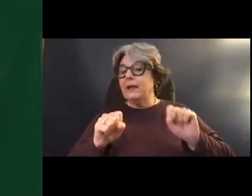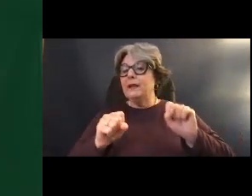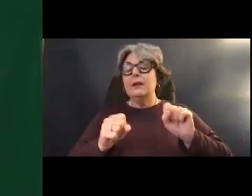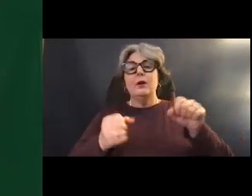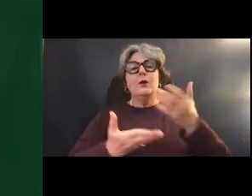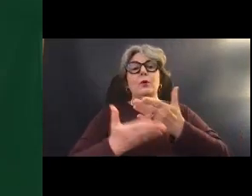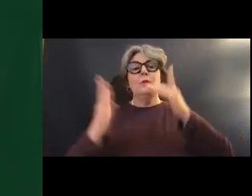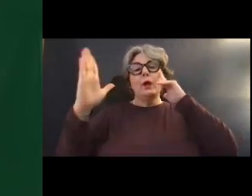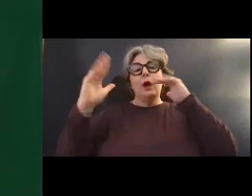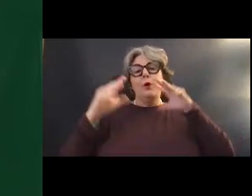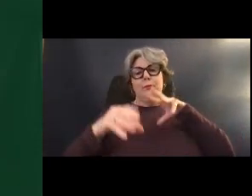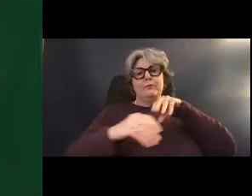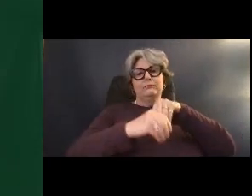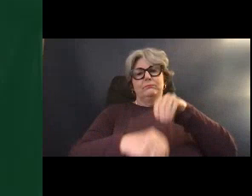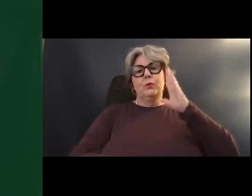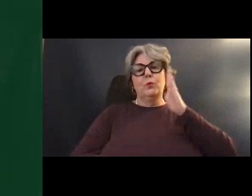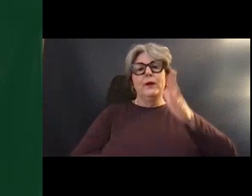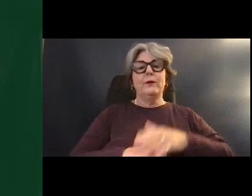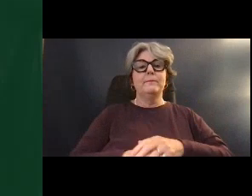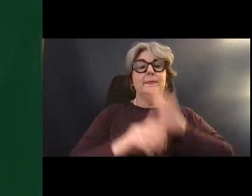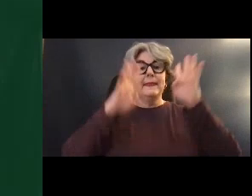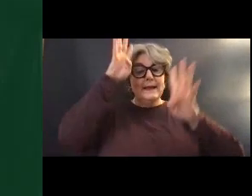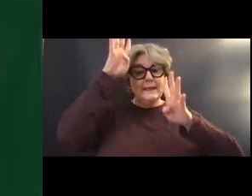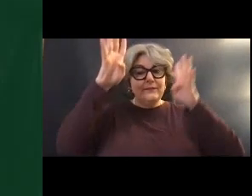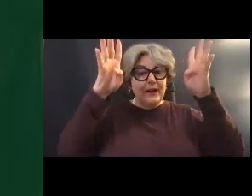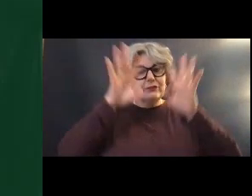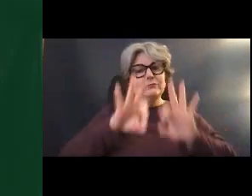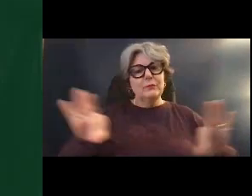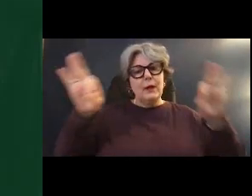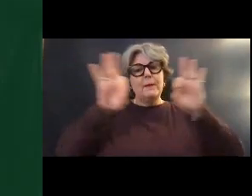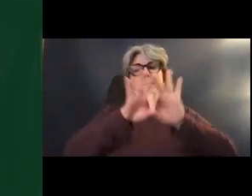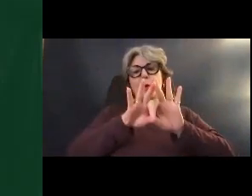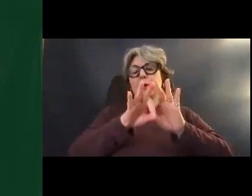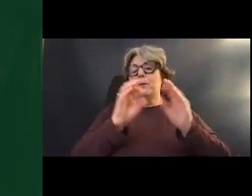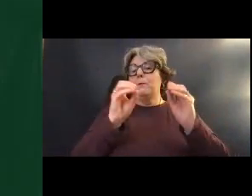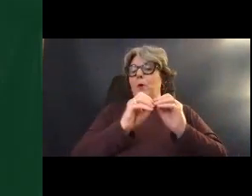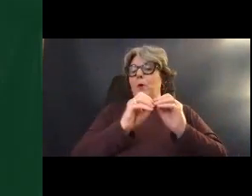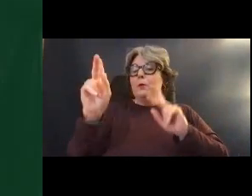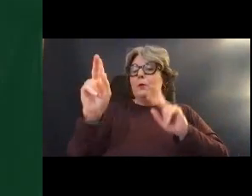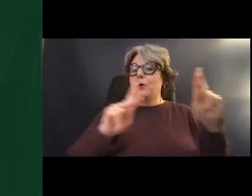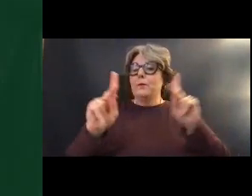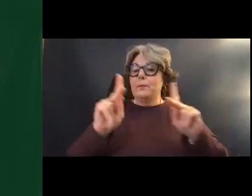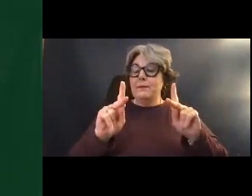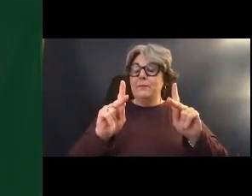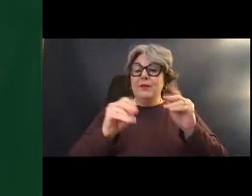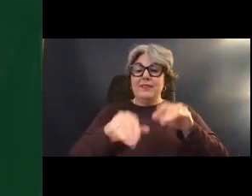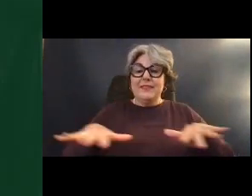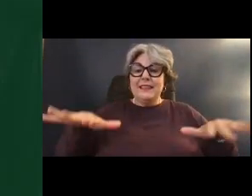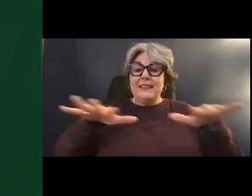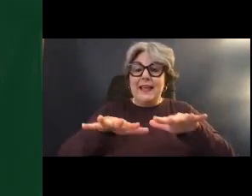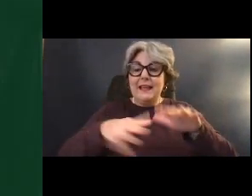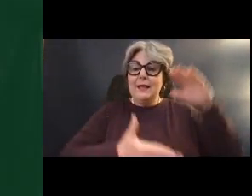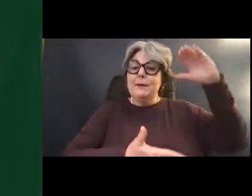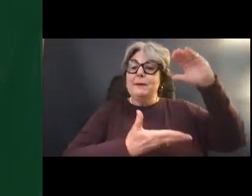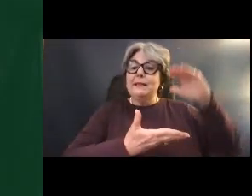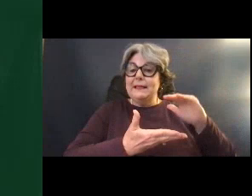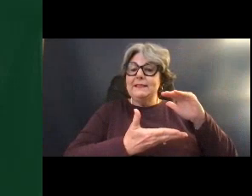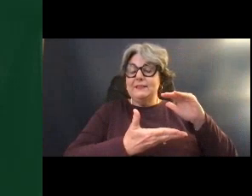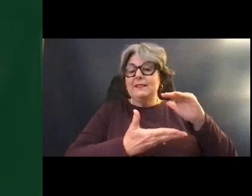join us in doing so. Innovation is essential to feeding a growing population on the same amount of land while reducing greenhouse